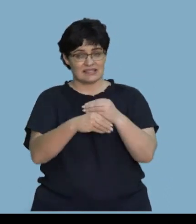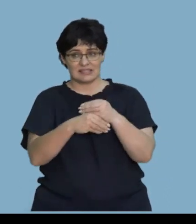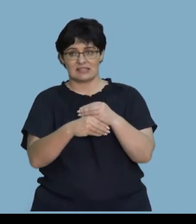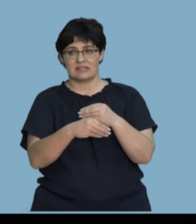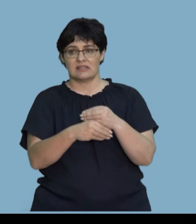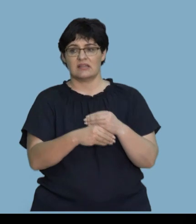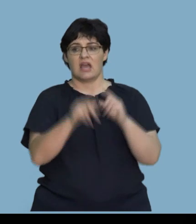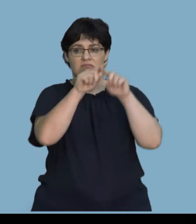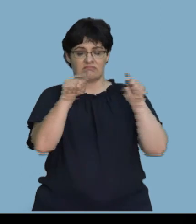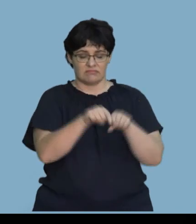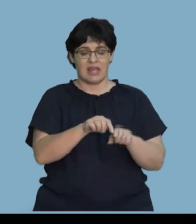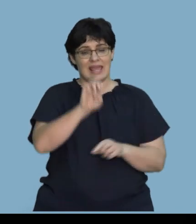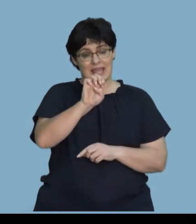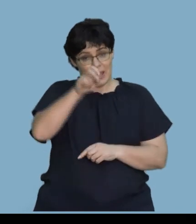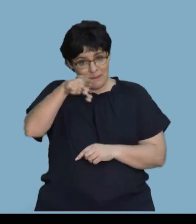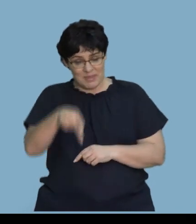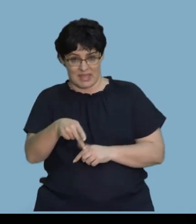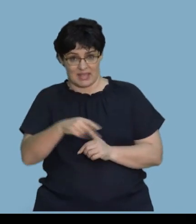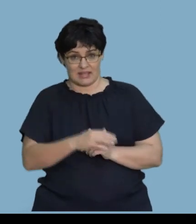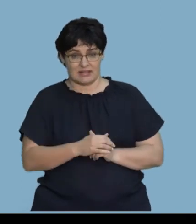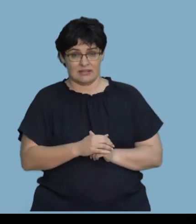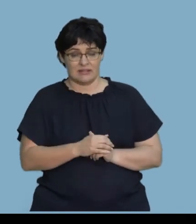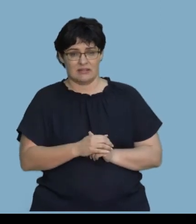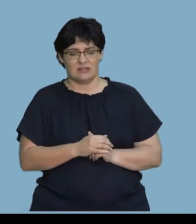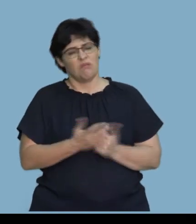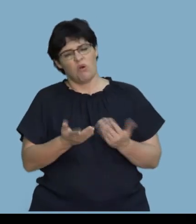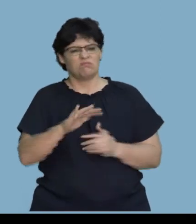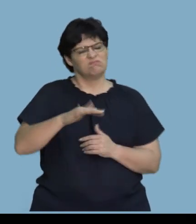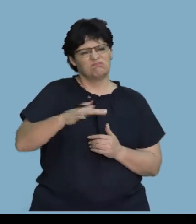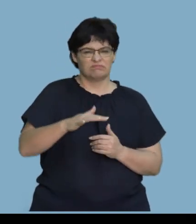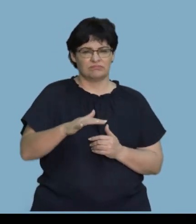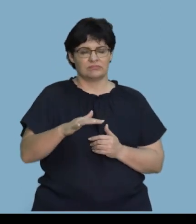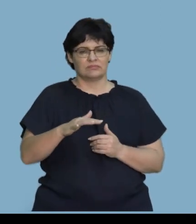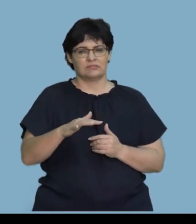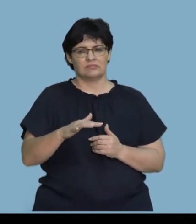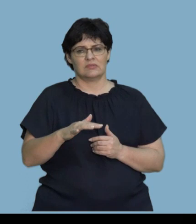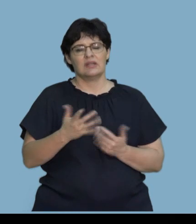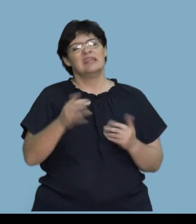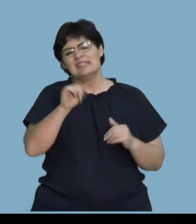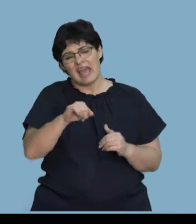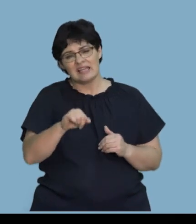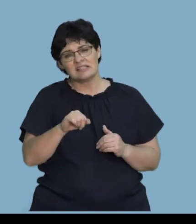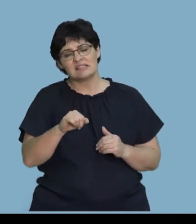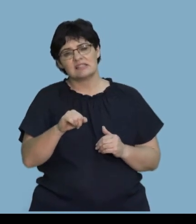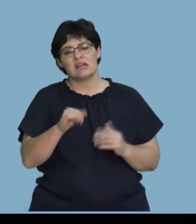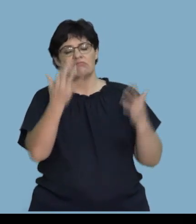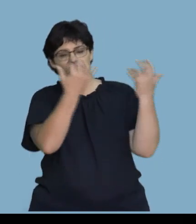gravitational potential energy. So this is more or less of, you know, yes, it is a routine